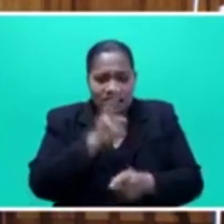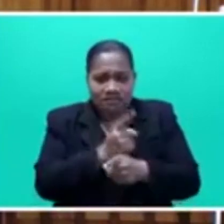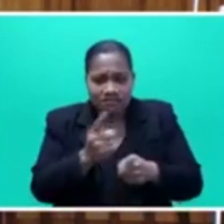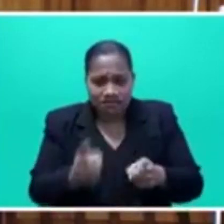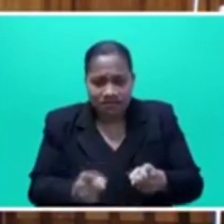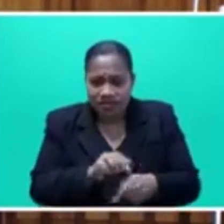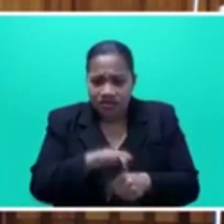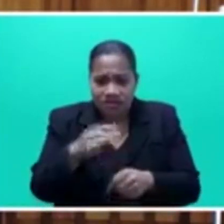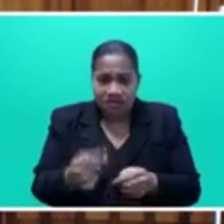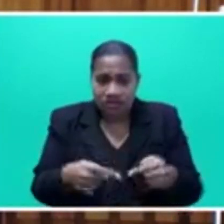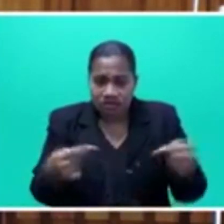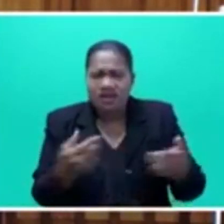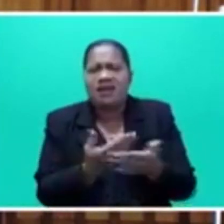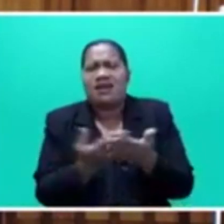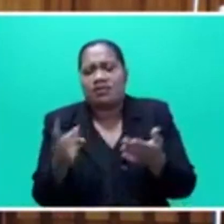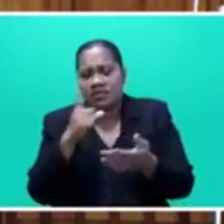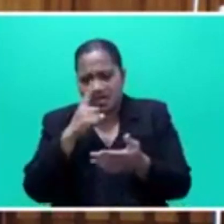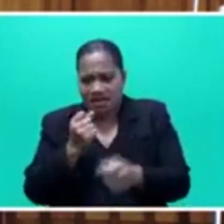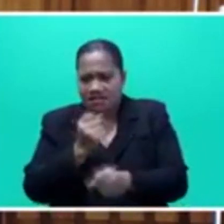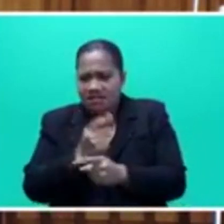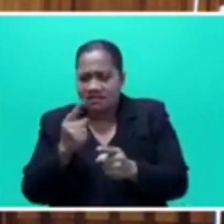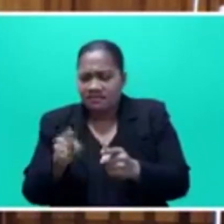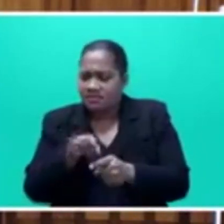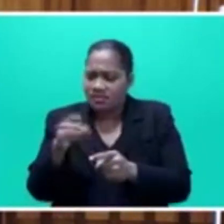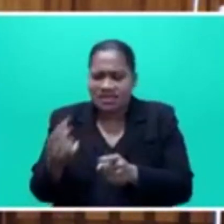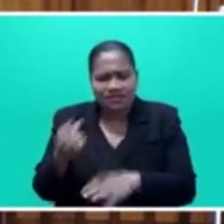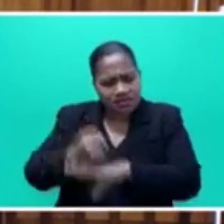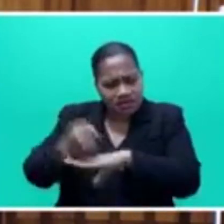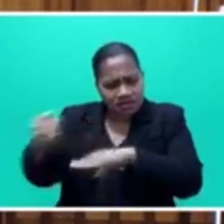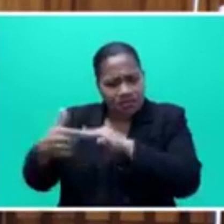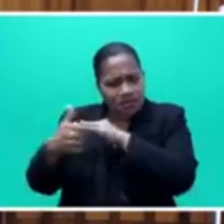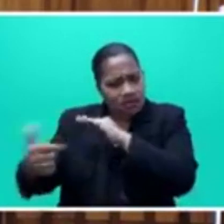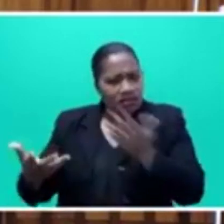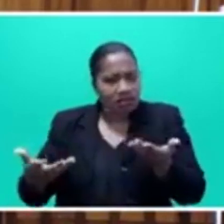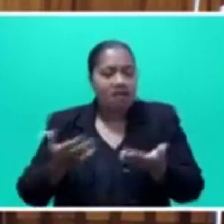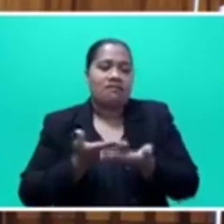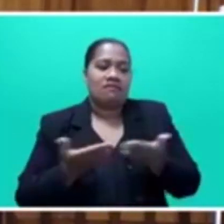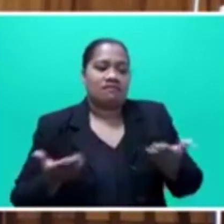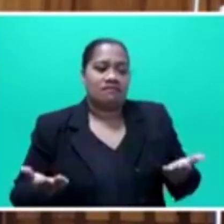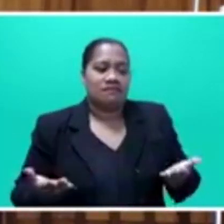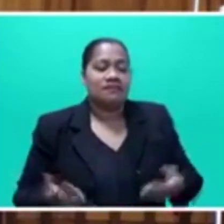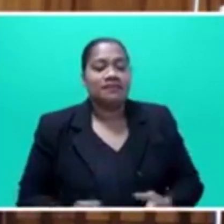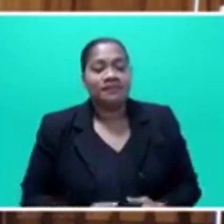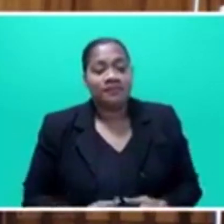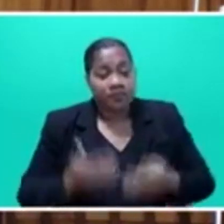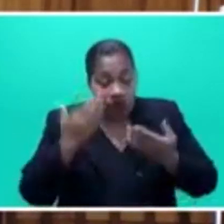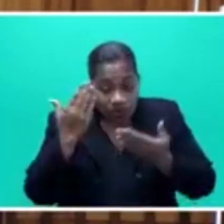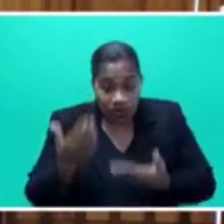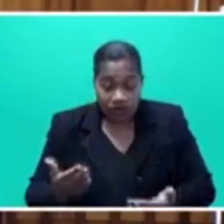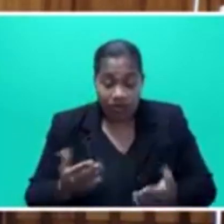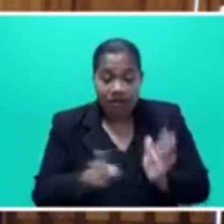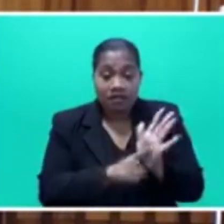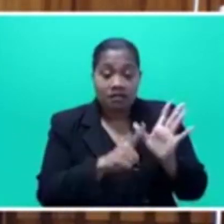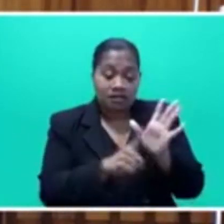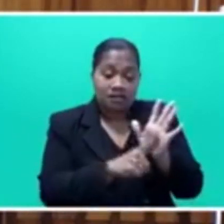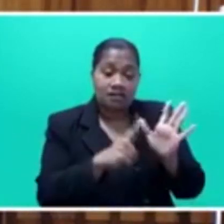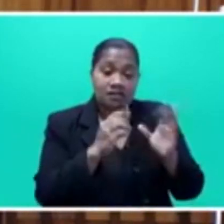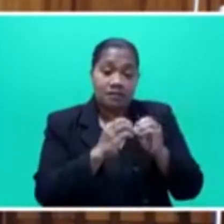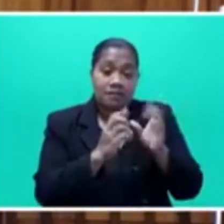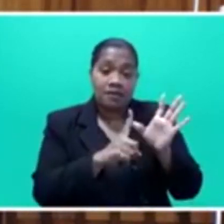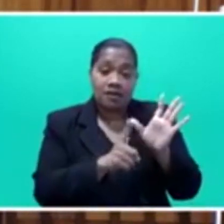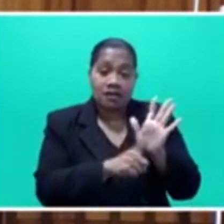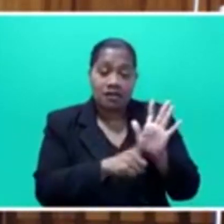can they govern themselves in government, Mr. Speaker, sir? Mr. Speaker, sir, the Honorable Lalam Balavu spoke about